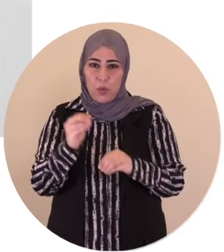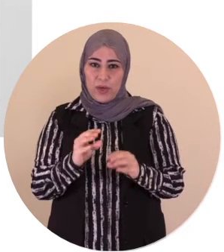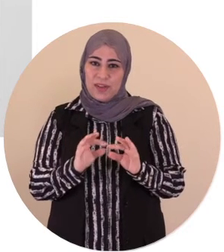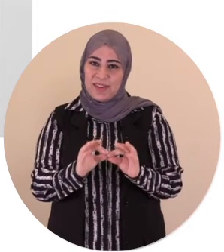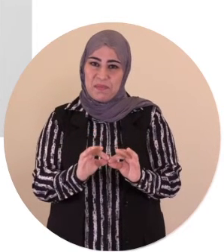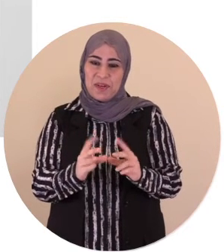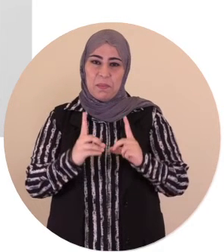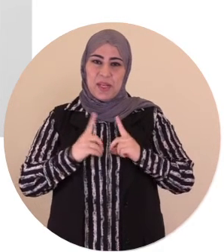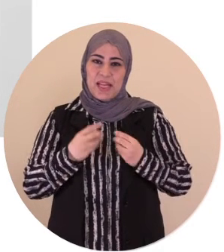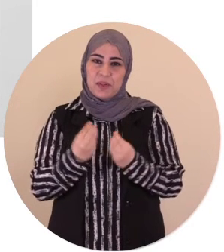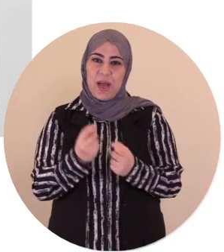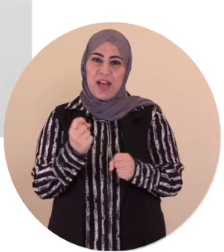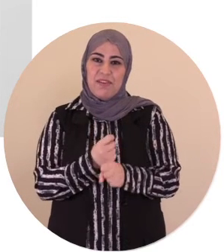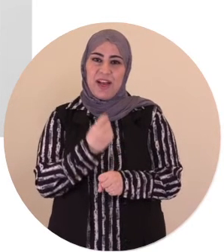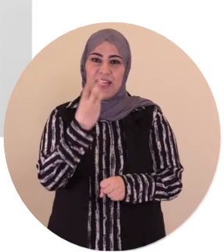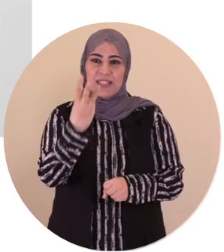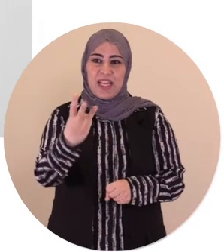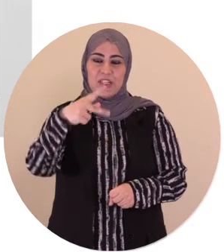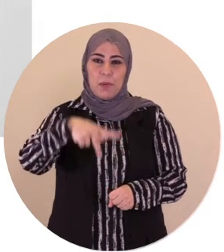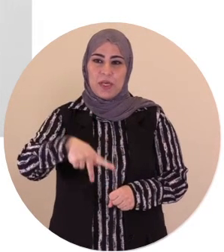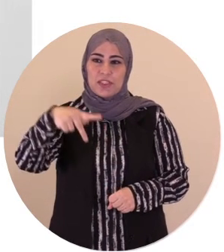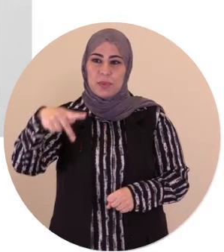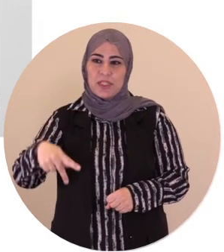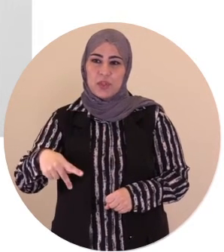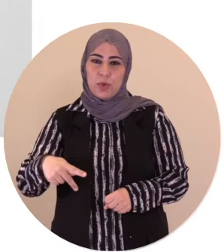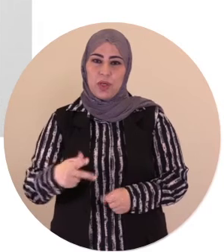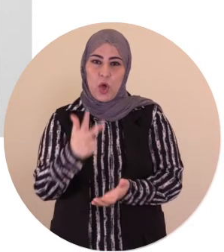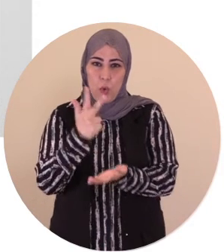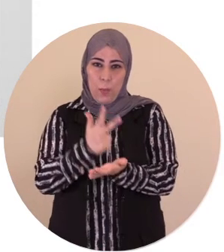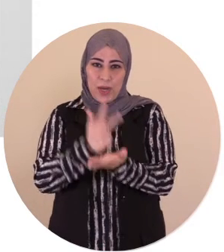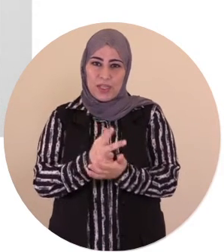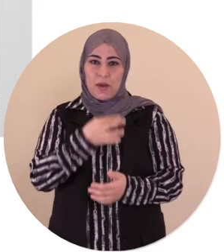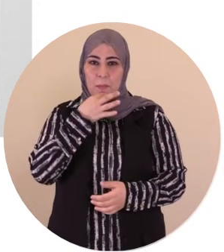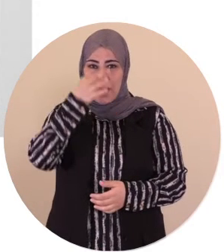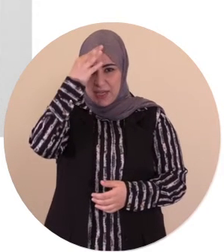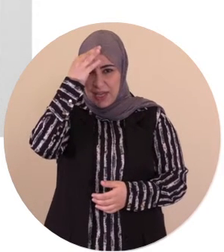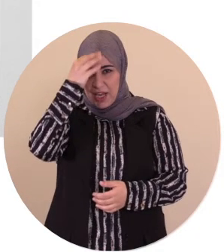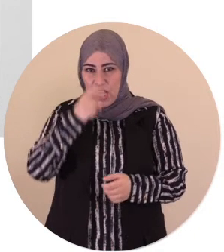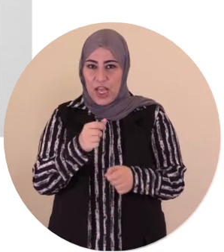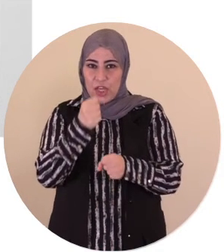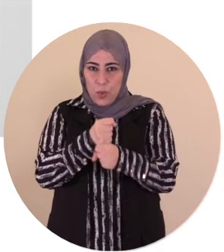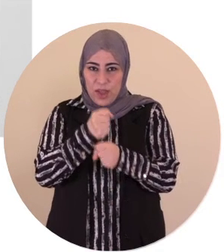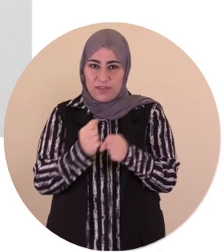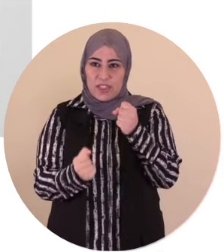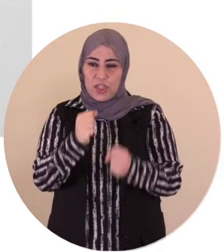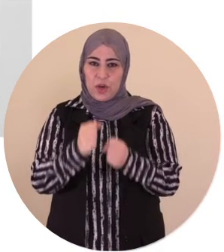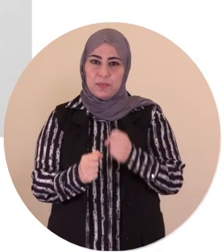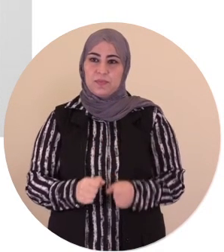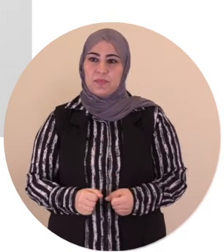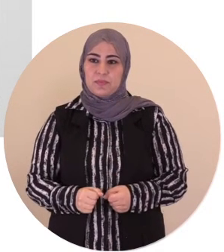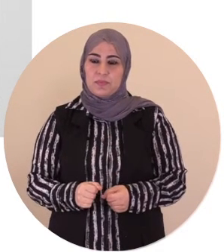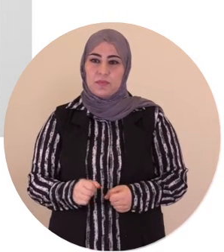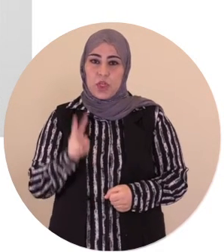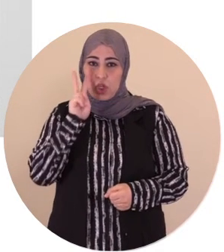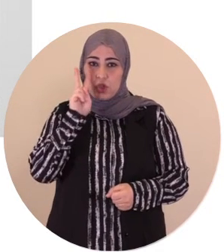verb? Is it in the past perfect? Then obviously the other verb will be in the past and vice versa. One more question.